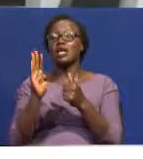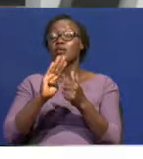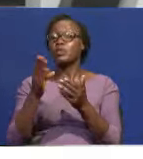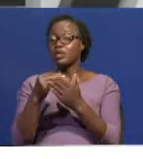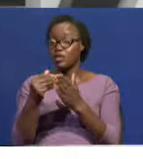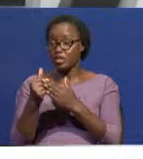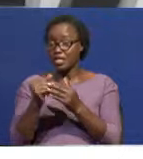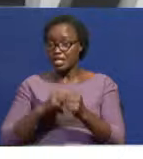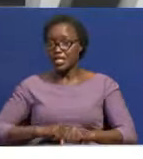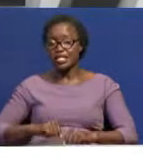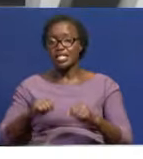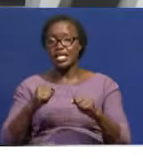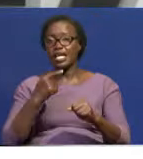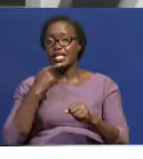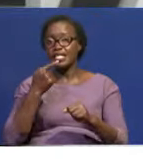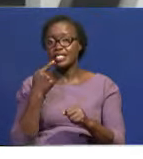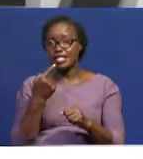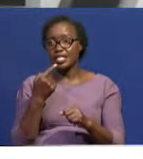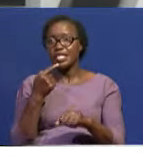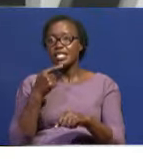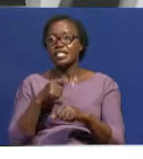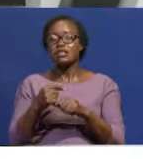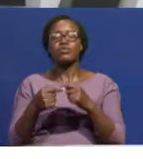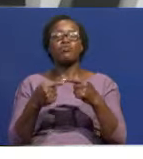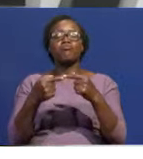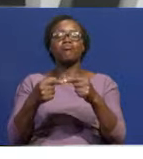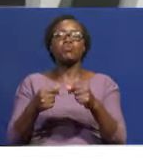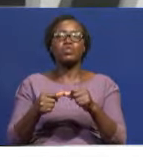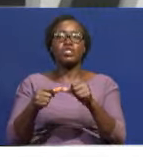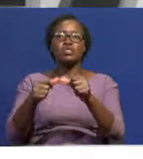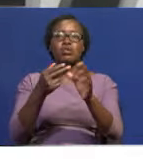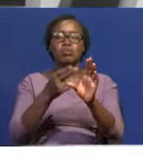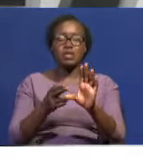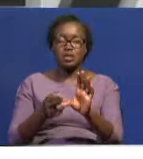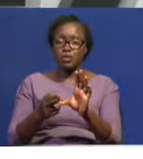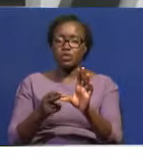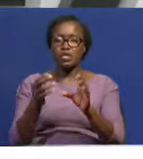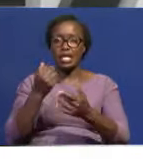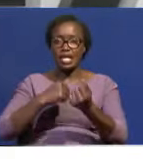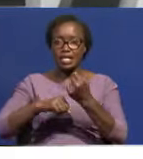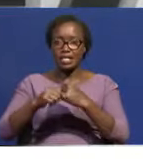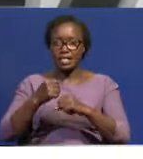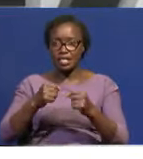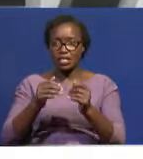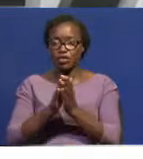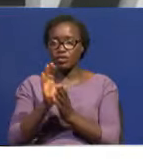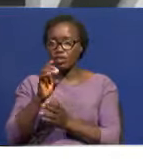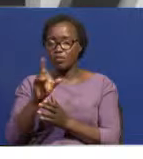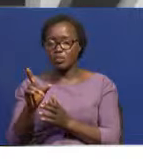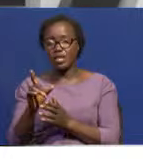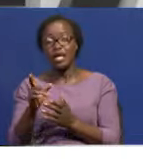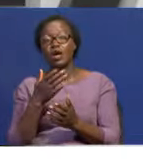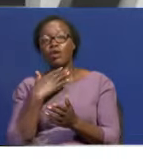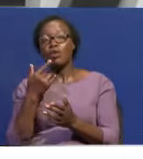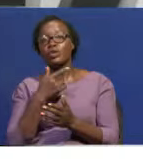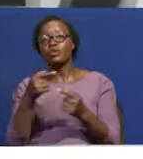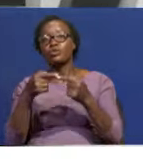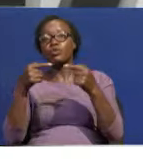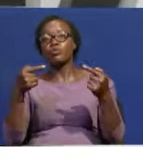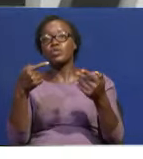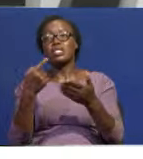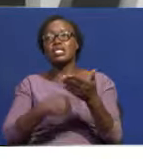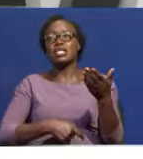committee chair, who made the revelation during the ongoing participation exercise on the bill, called on those opposed to the